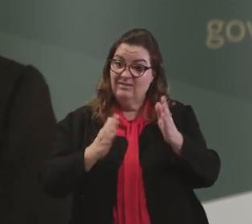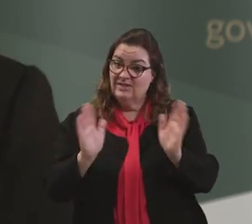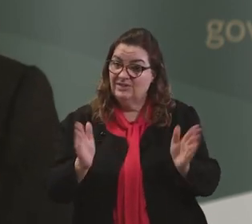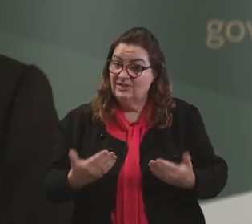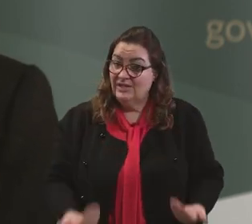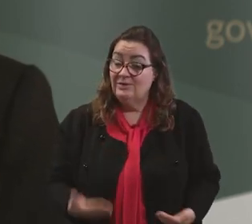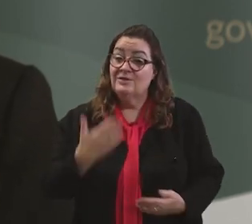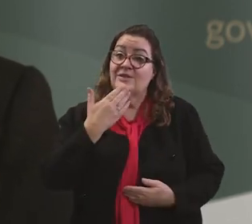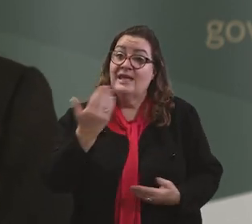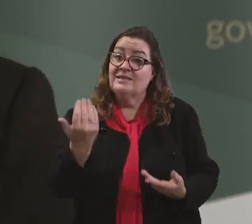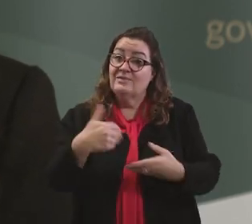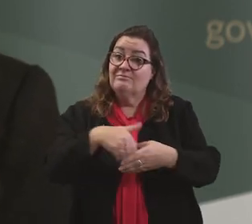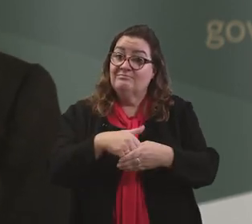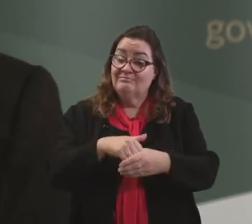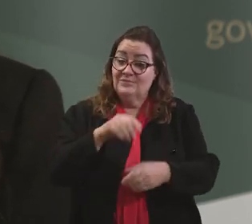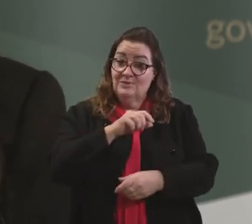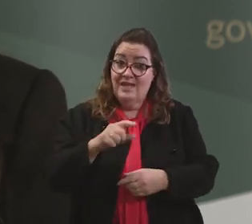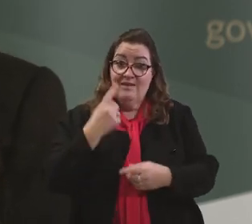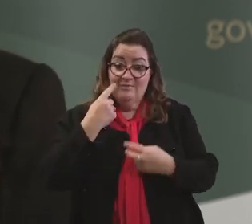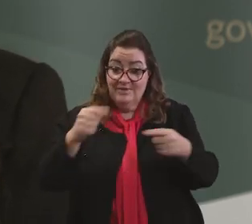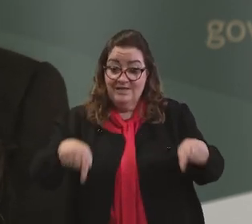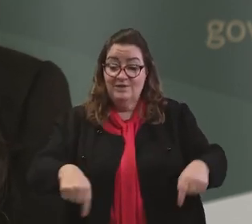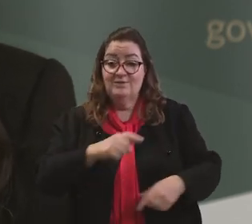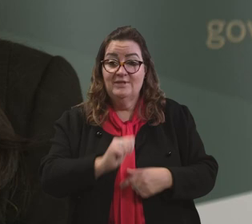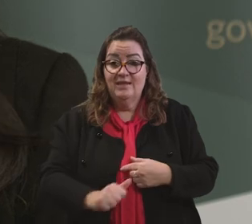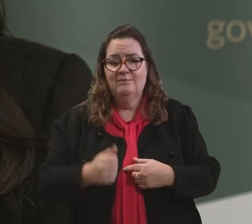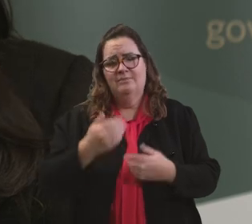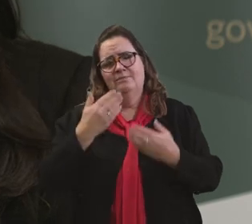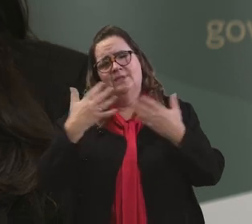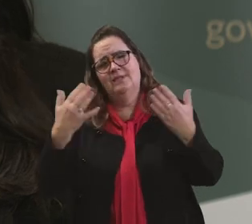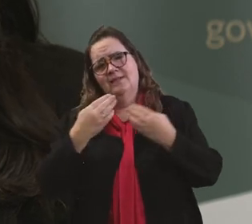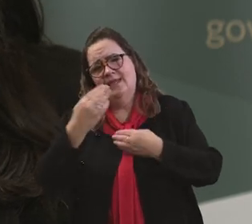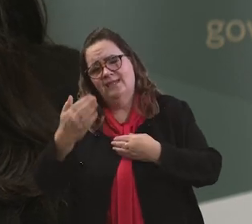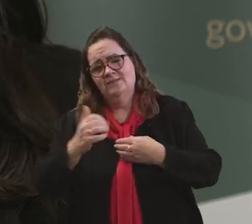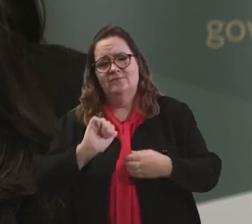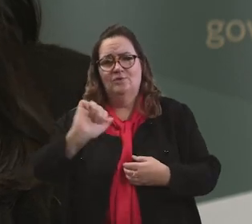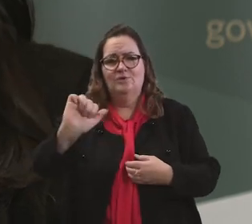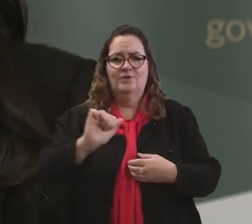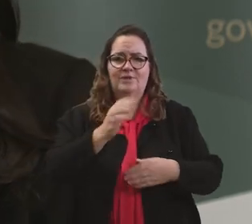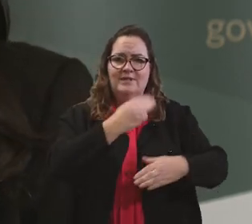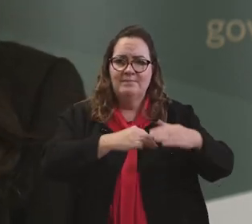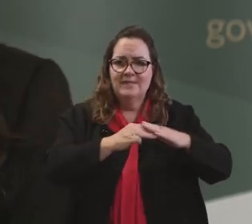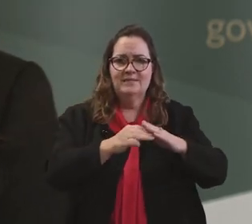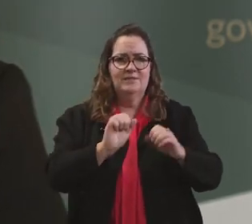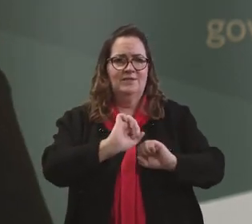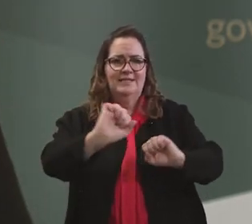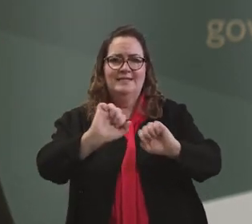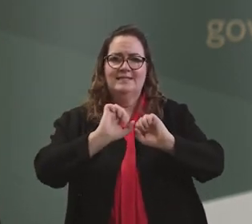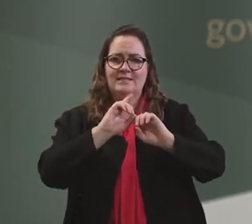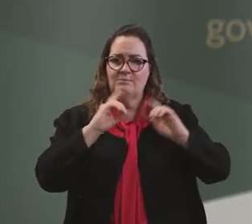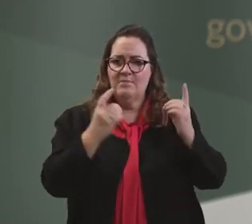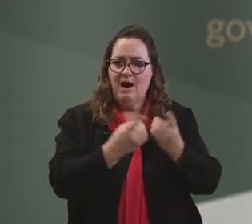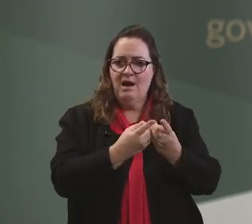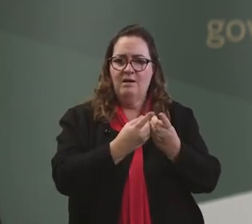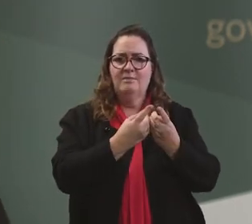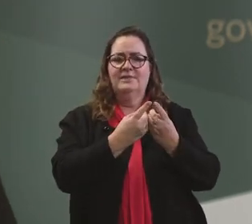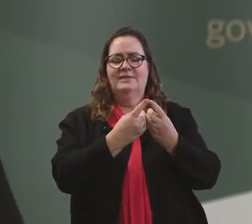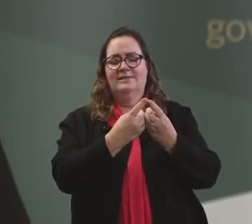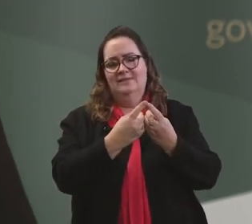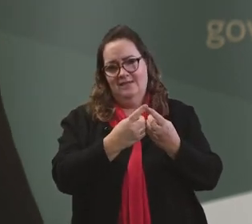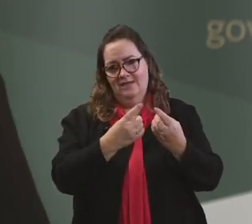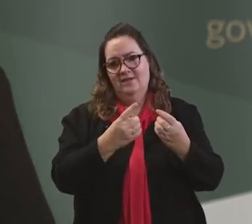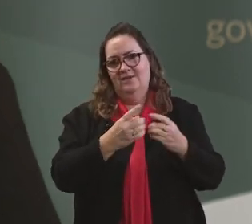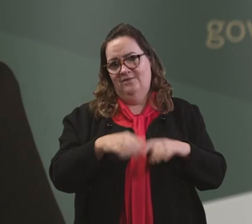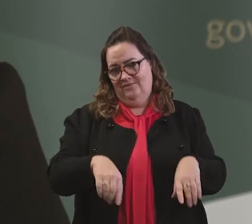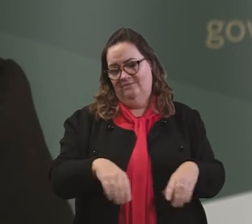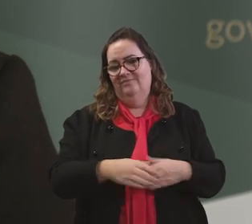thank you for joining us for today's launch. Big thank you to the Minister and his Department of Children Equality, Disability, Integration and Youth for